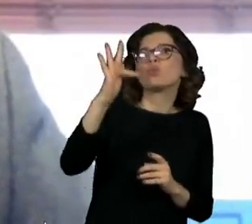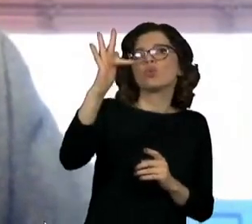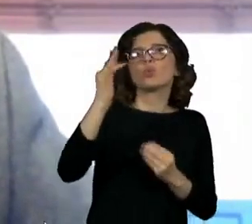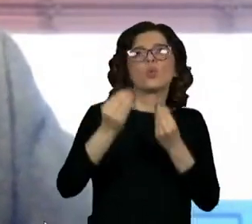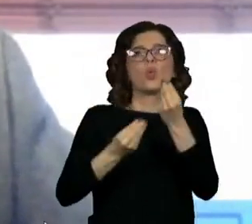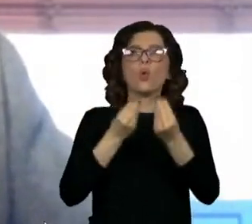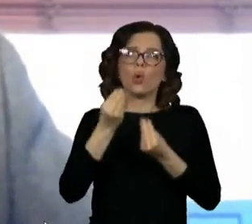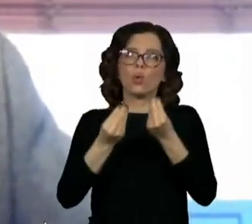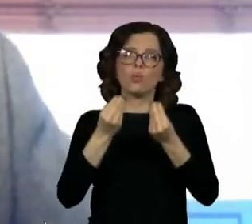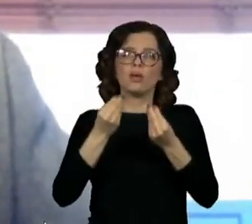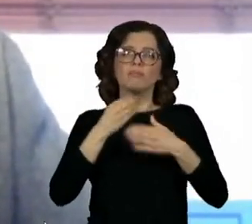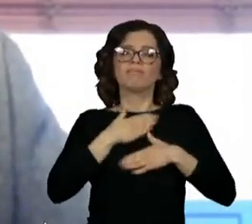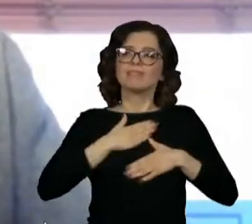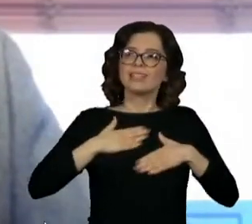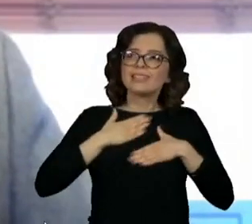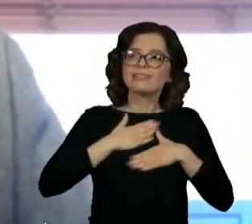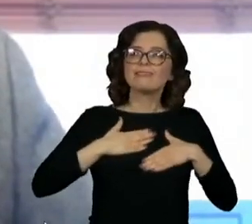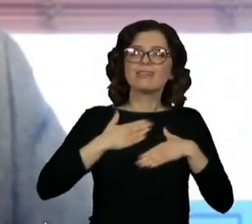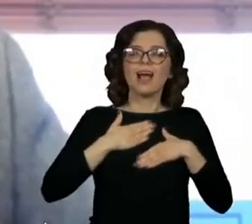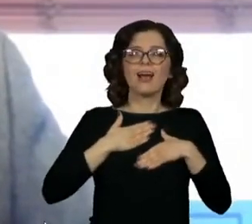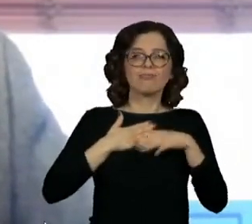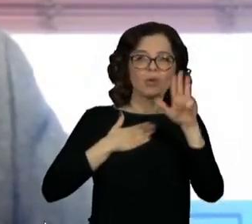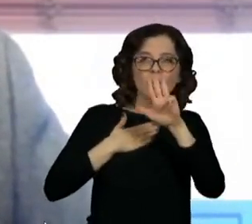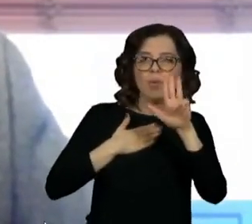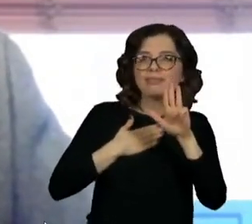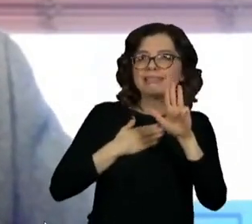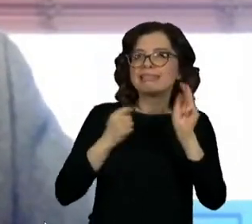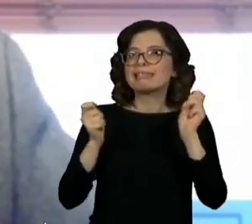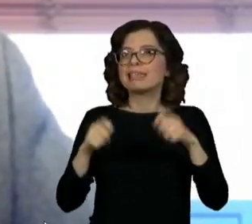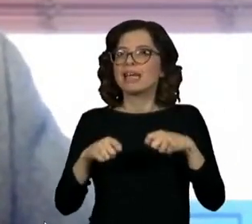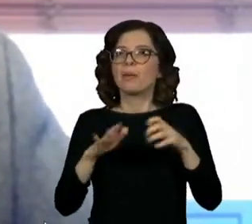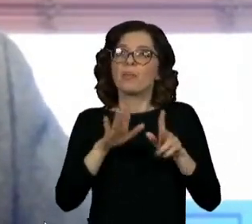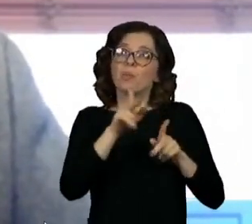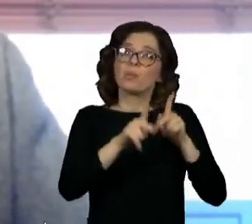Lula government is unpopular, that Brazilians again will turn